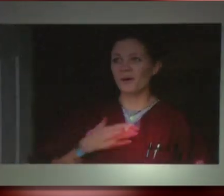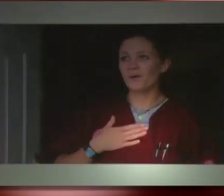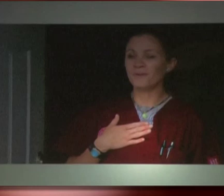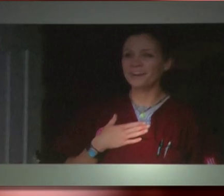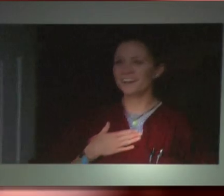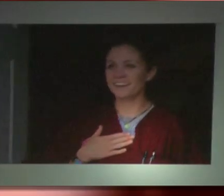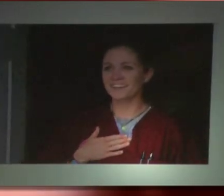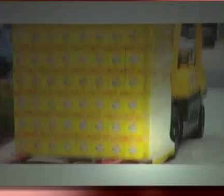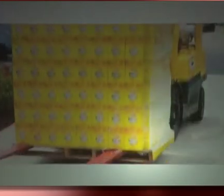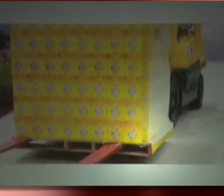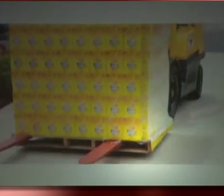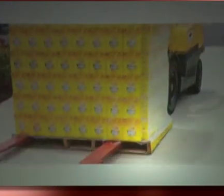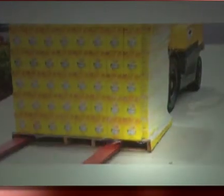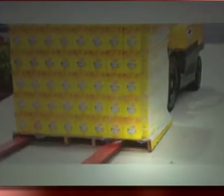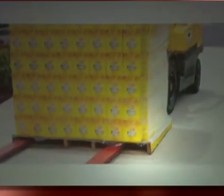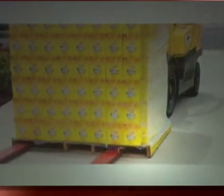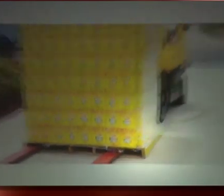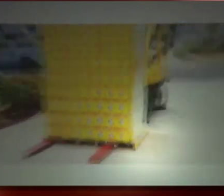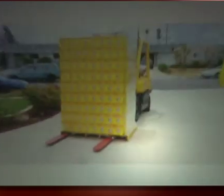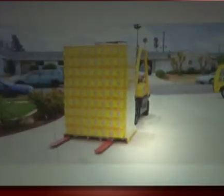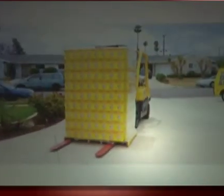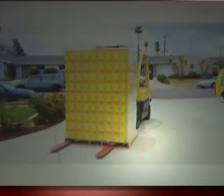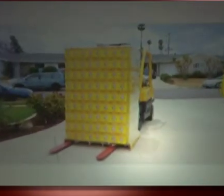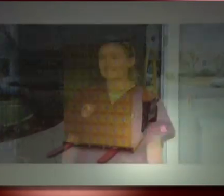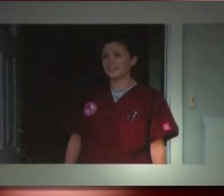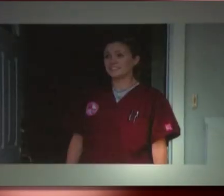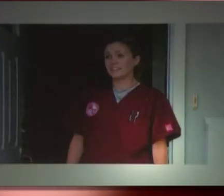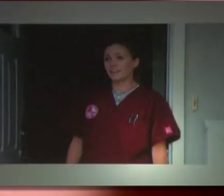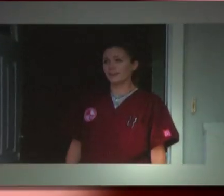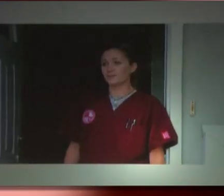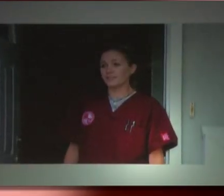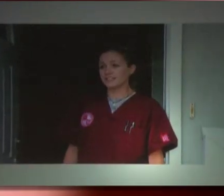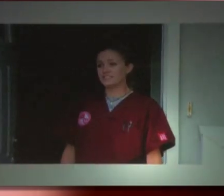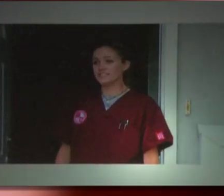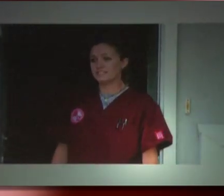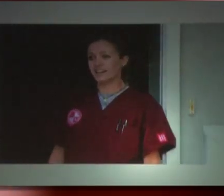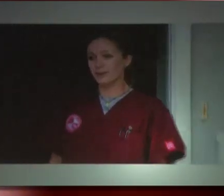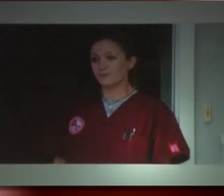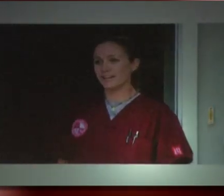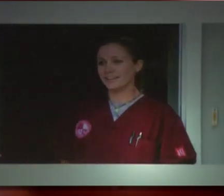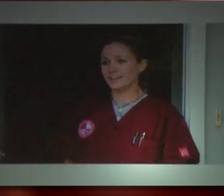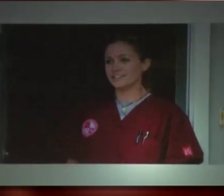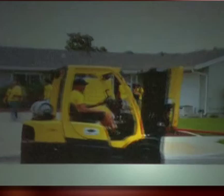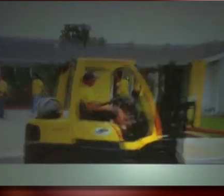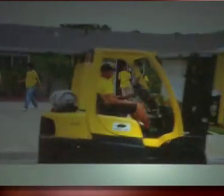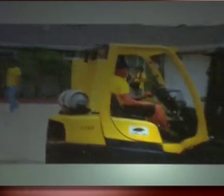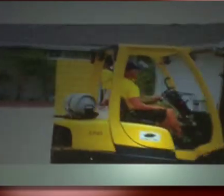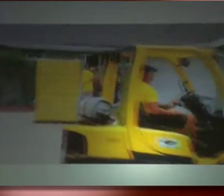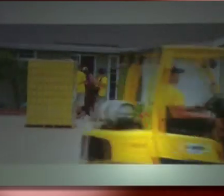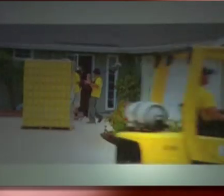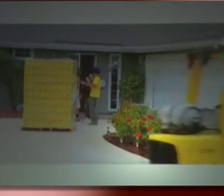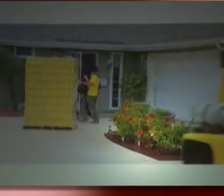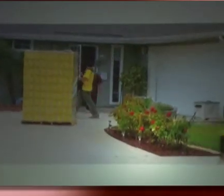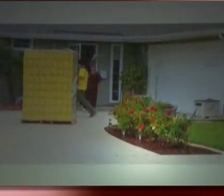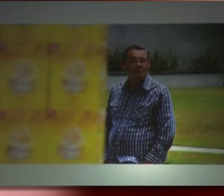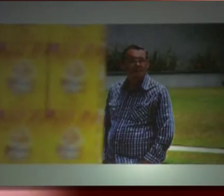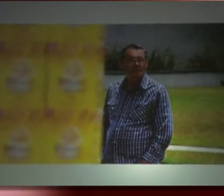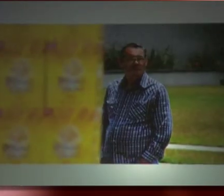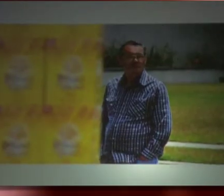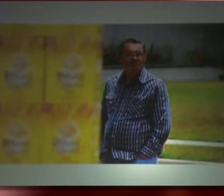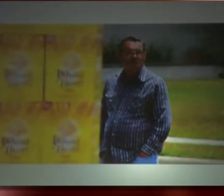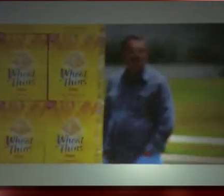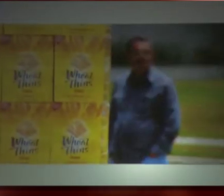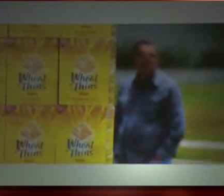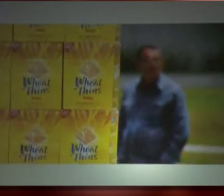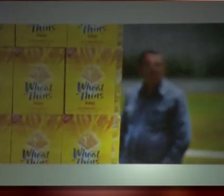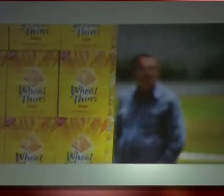aware that we have plenty of Wheat Thins. And that's for you. That's just a gift. That is a lot of Wheat Thins. Oh, my gosh. Everybody in the van. Let's go. In